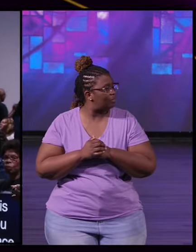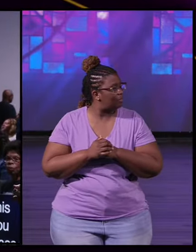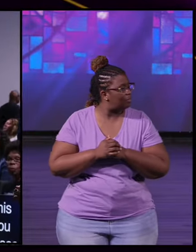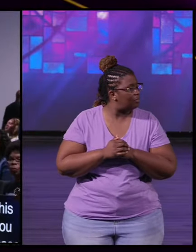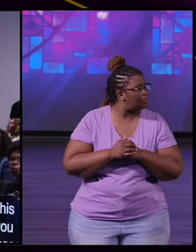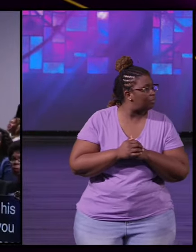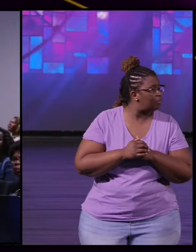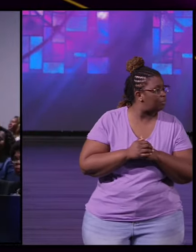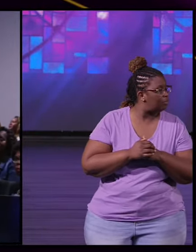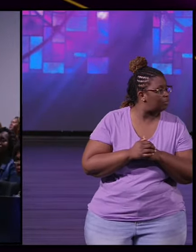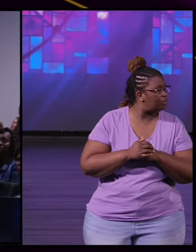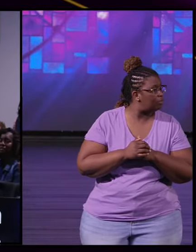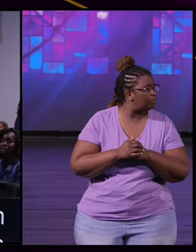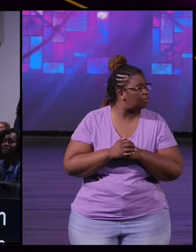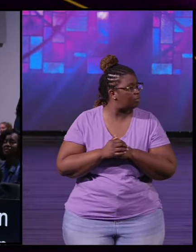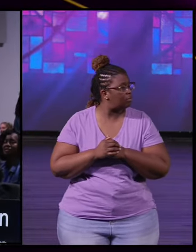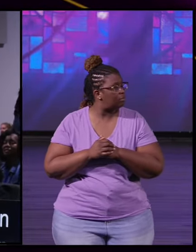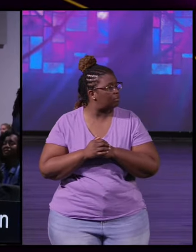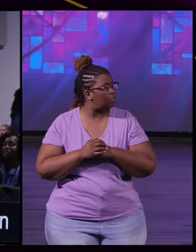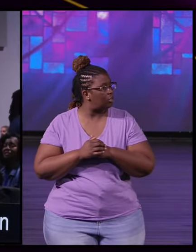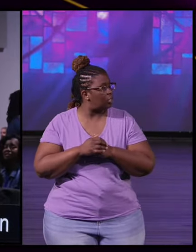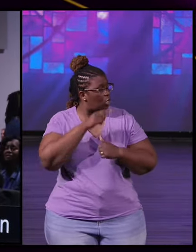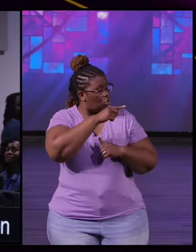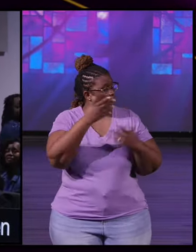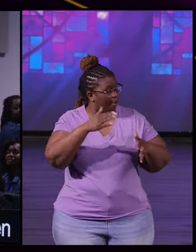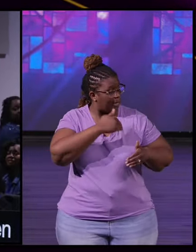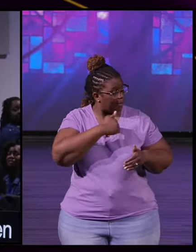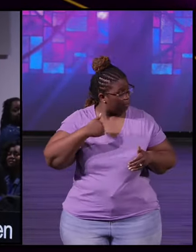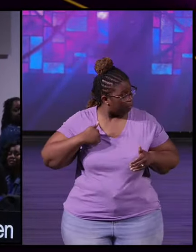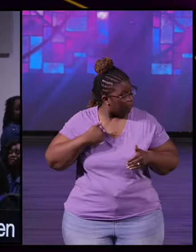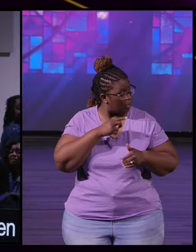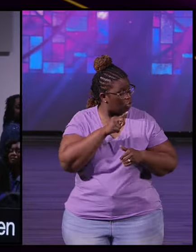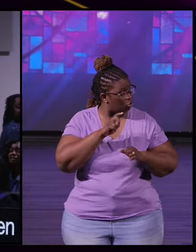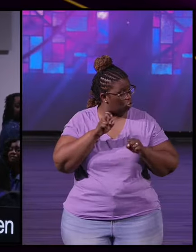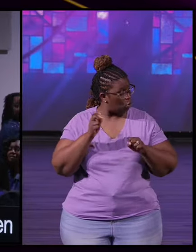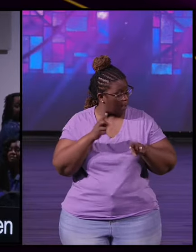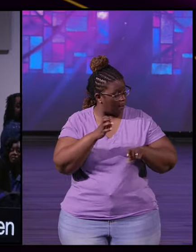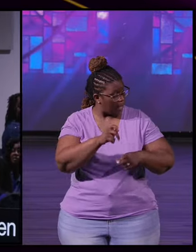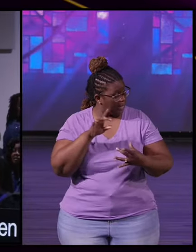Okay. You're already a member, but you're just coming back to reconnect.